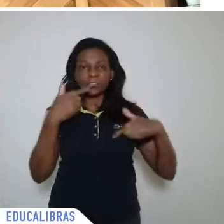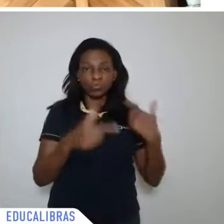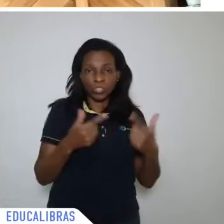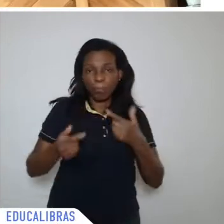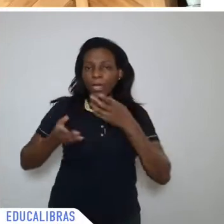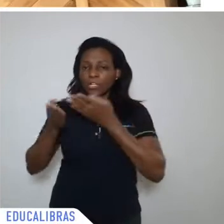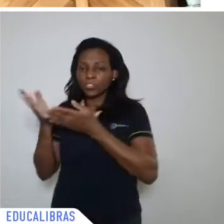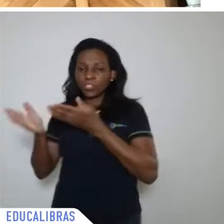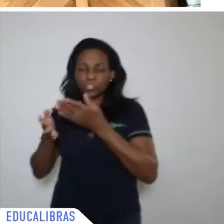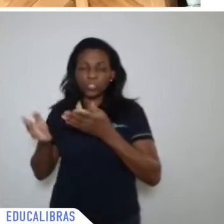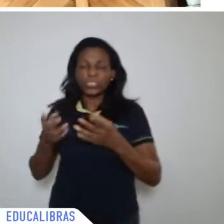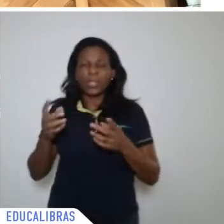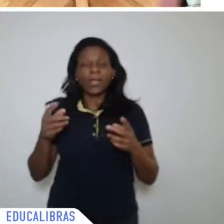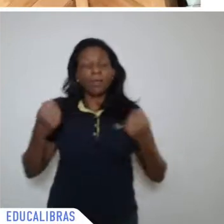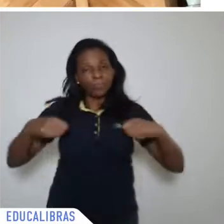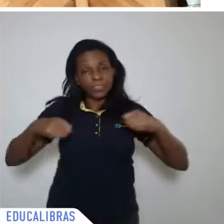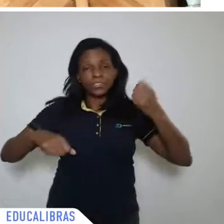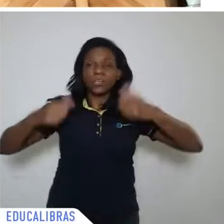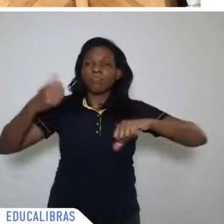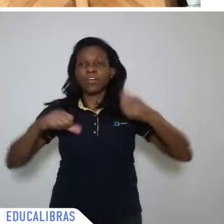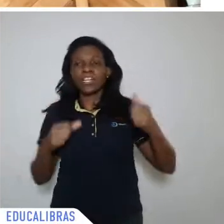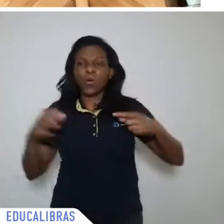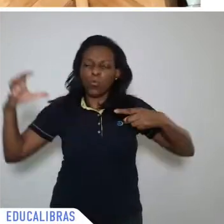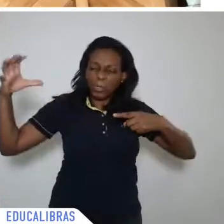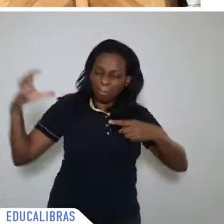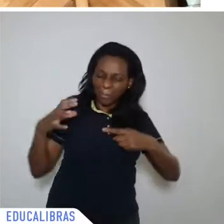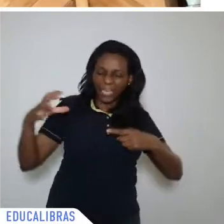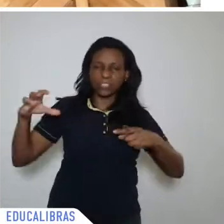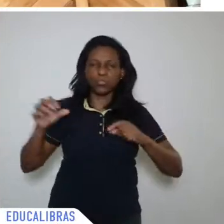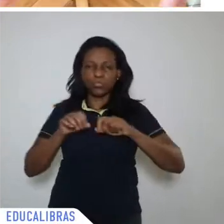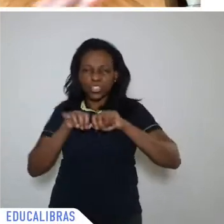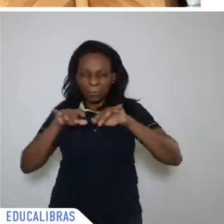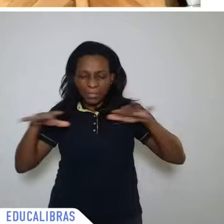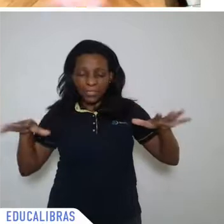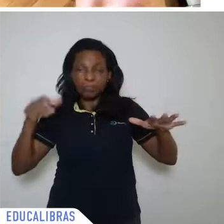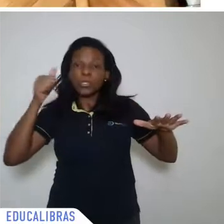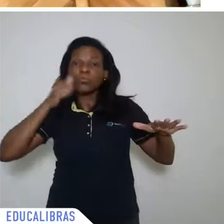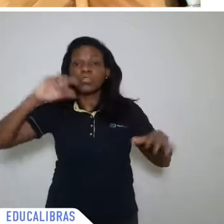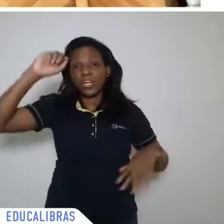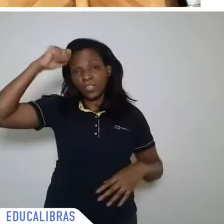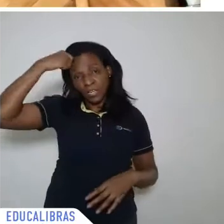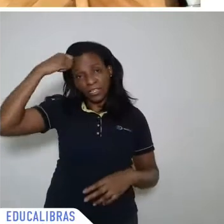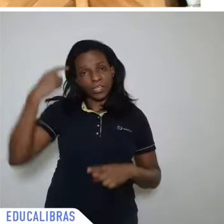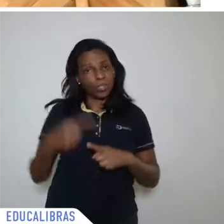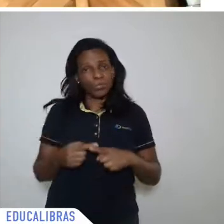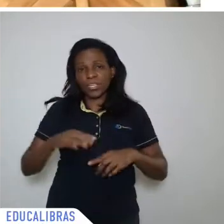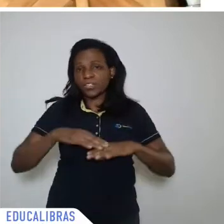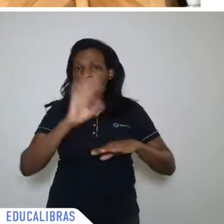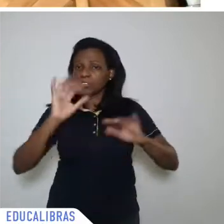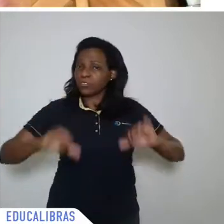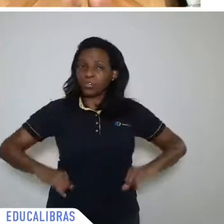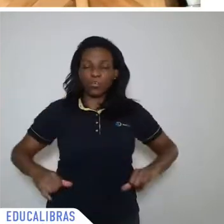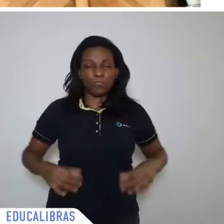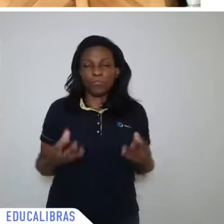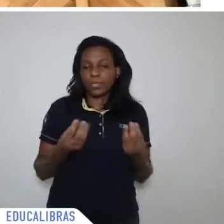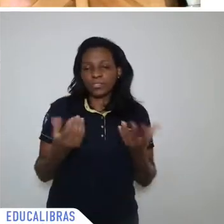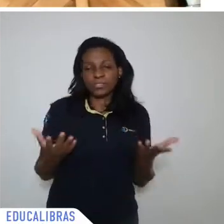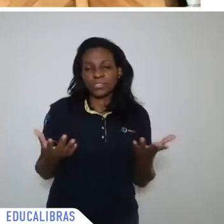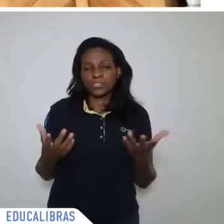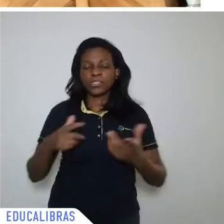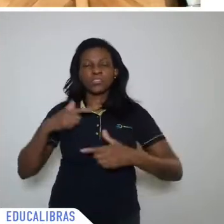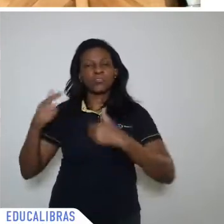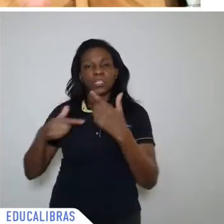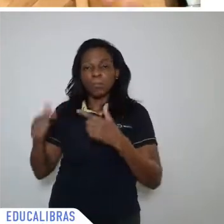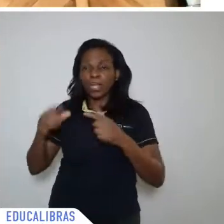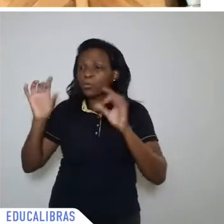I will now answer about the question on the pandemics and the impact on the pandemics, because this is the question that we are being asked. If this